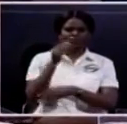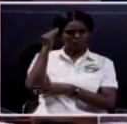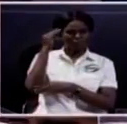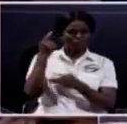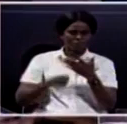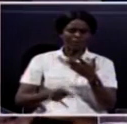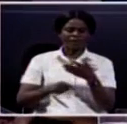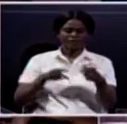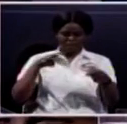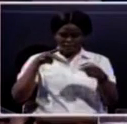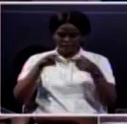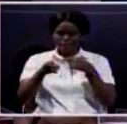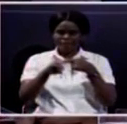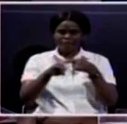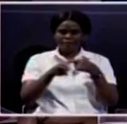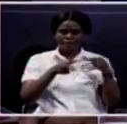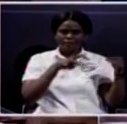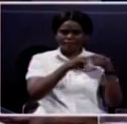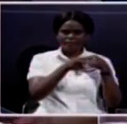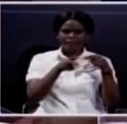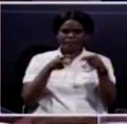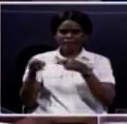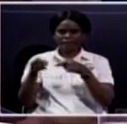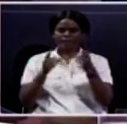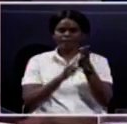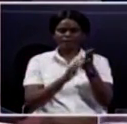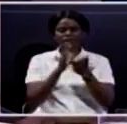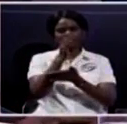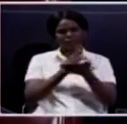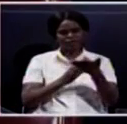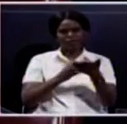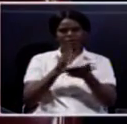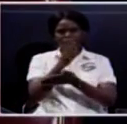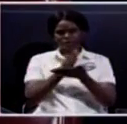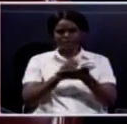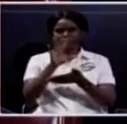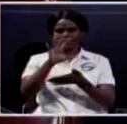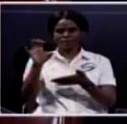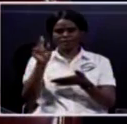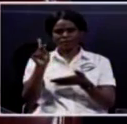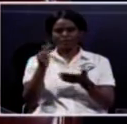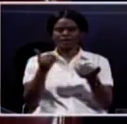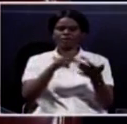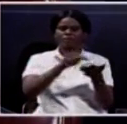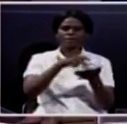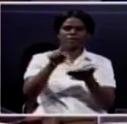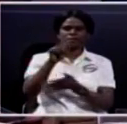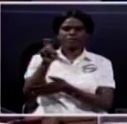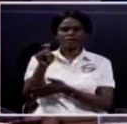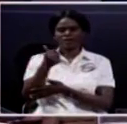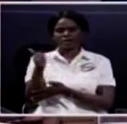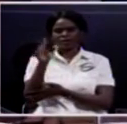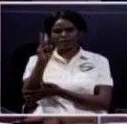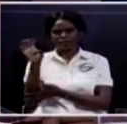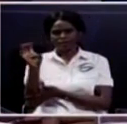these fees for some schools by more than half. Some used to charge 500, now it's 200. Correct. Others used to charge 600, now